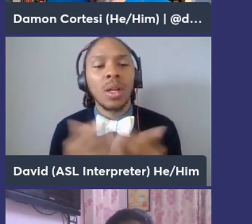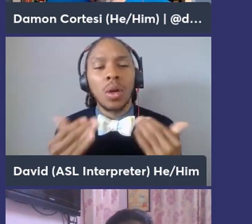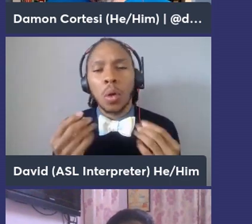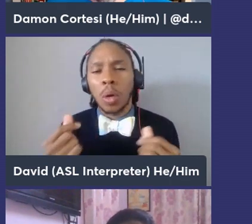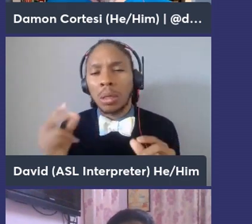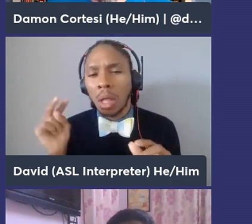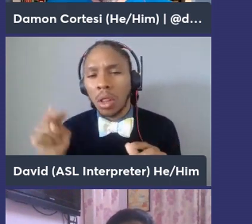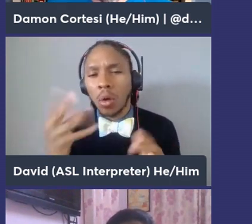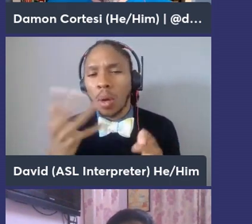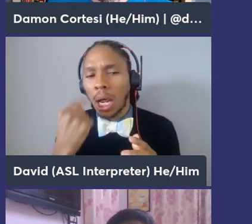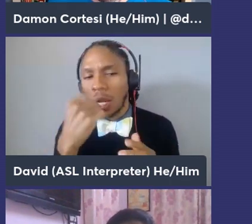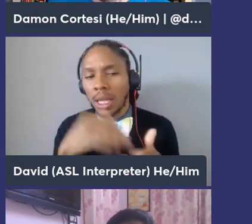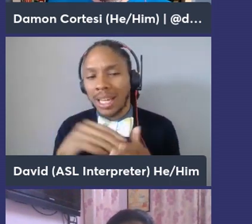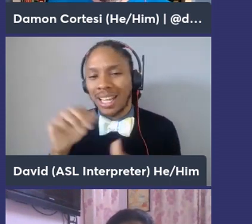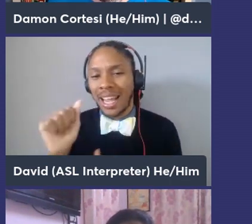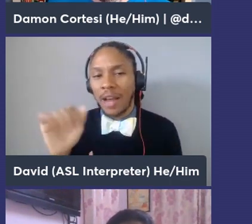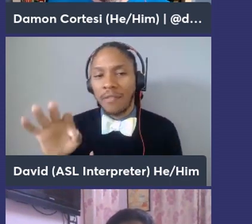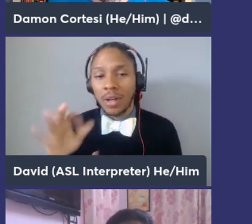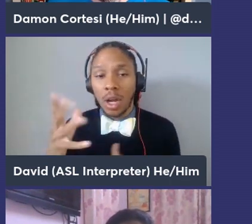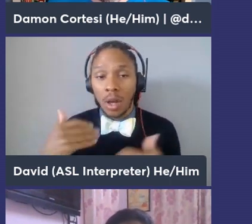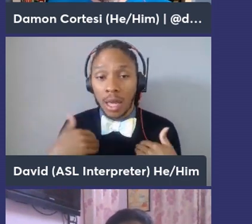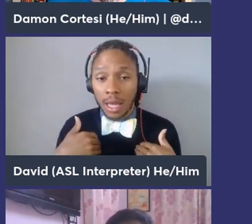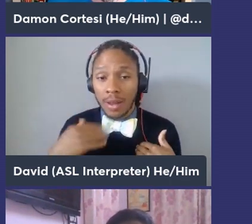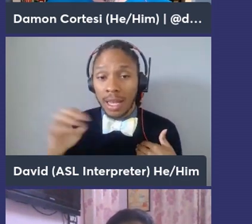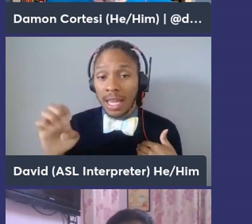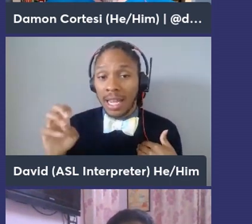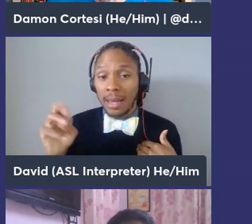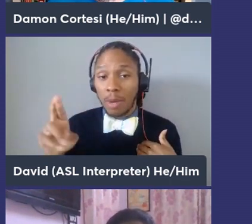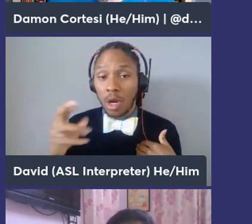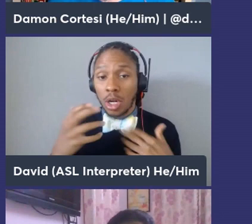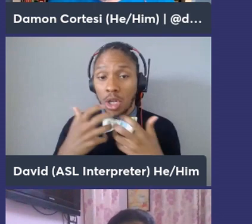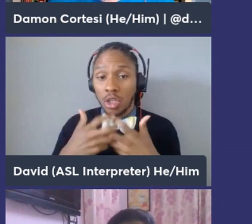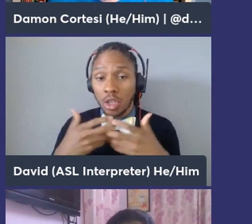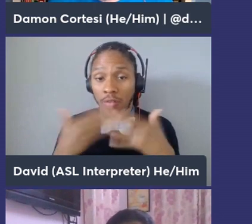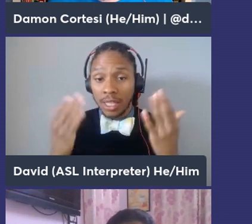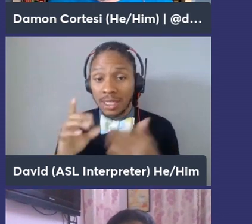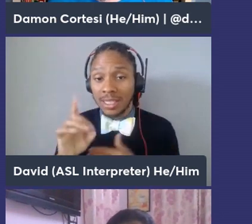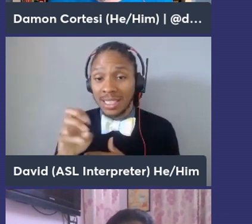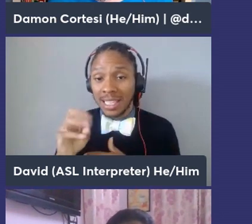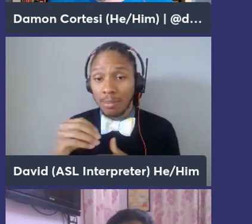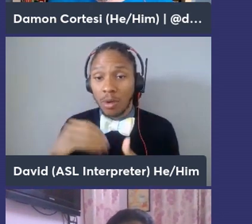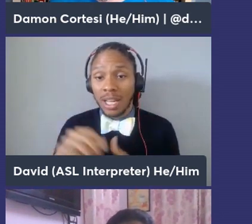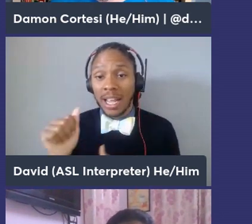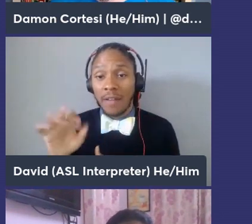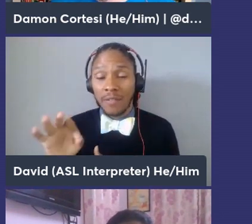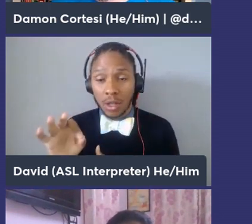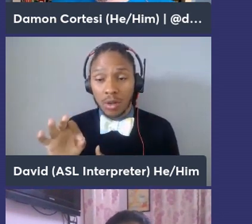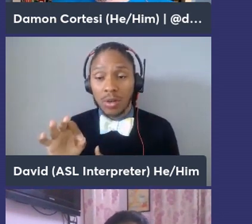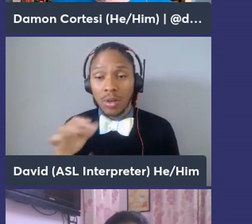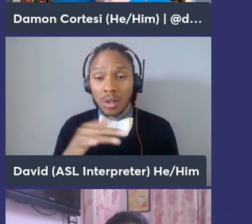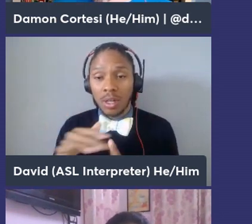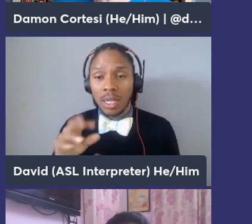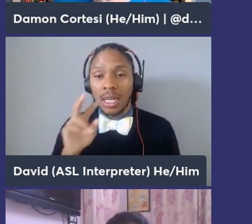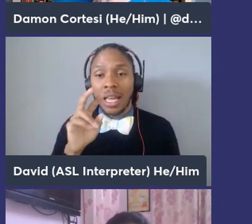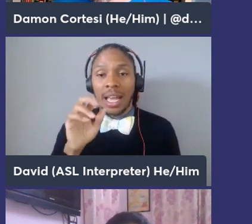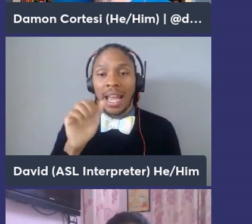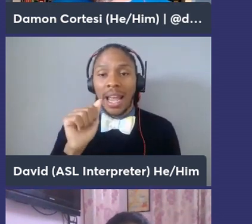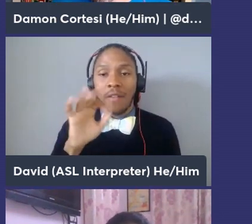look at what that looks like in Airflow. So I've already got this EMR Serverless demo in my Airflow environment on Airflow